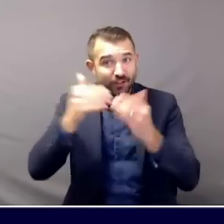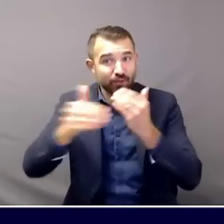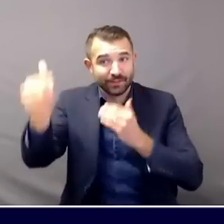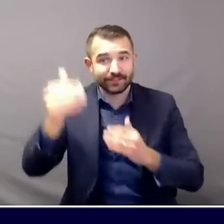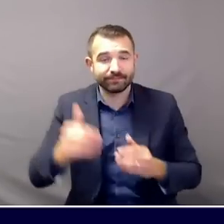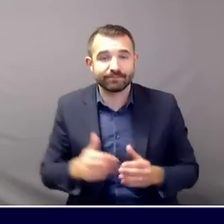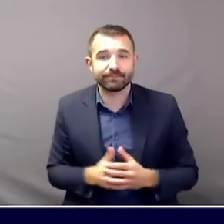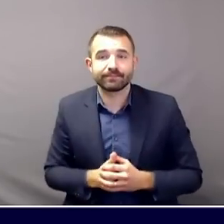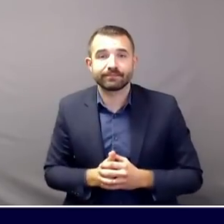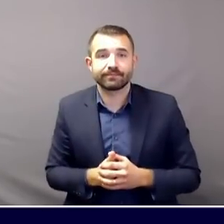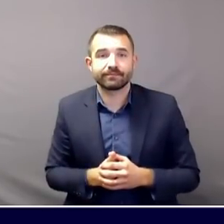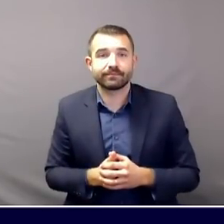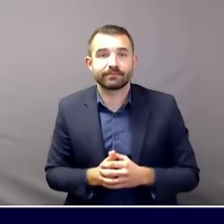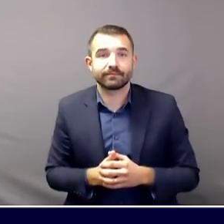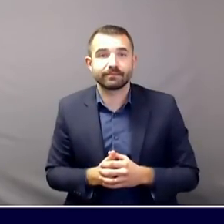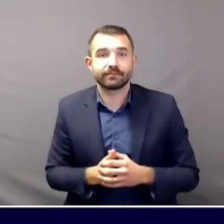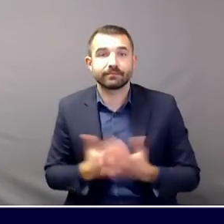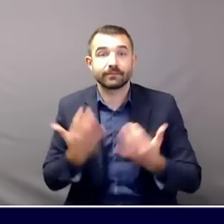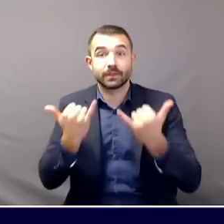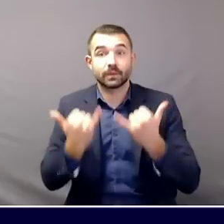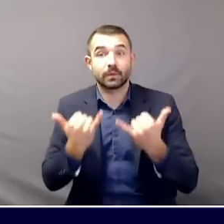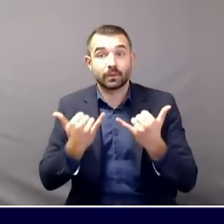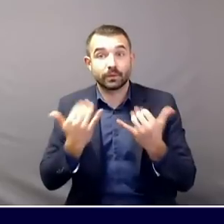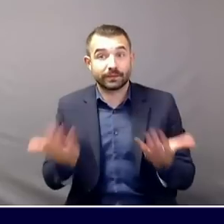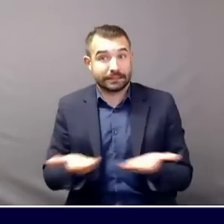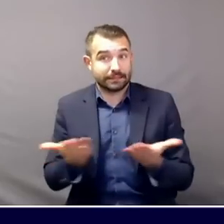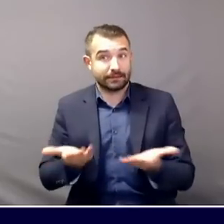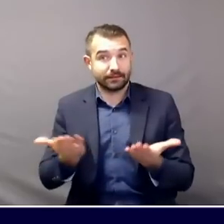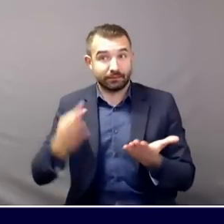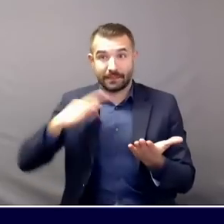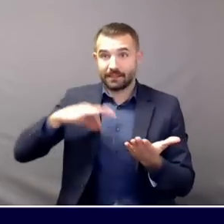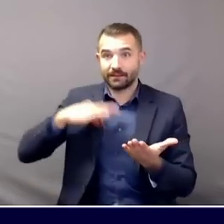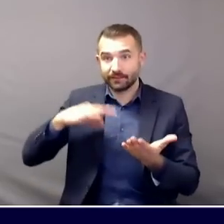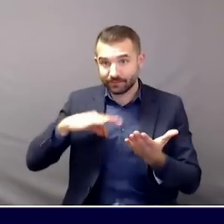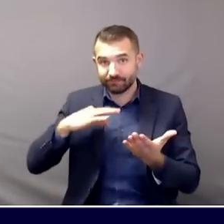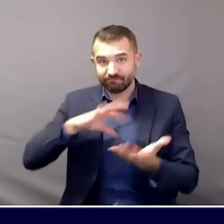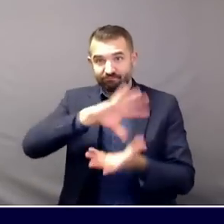Right now, across the state, there are a total of